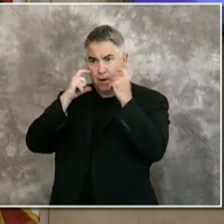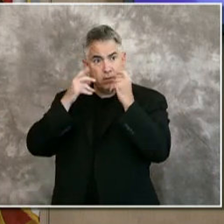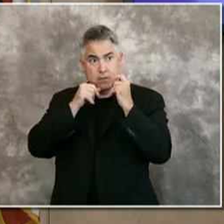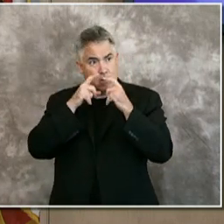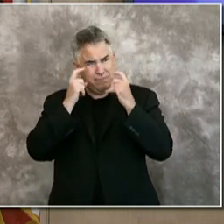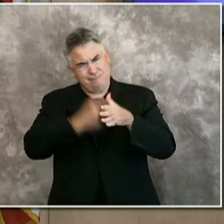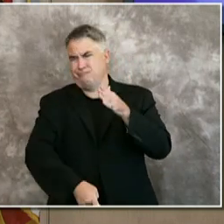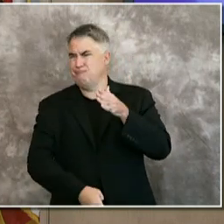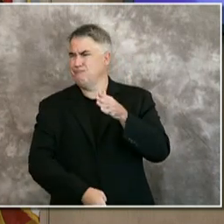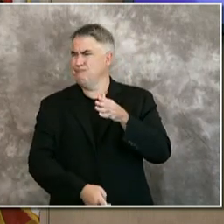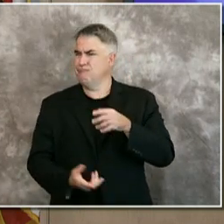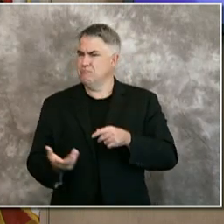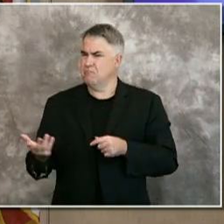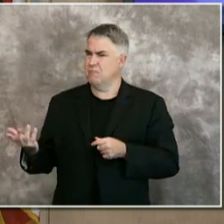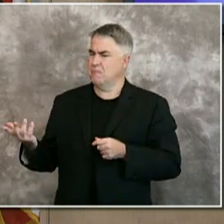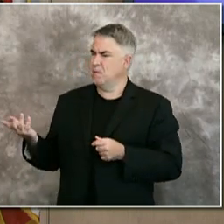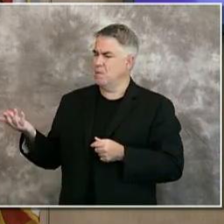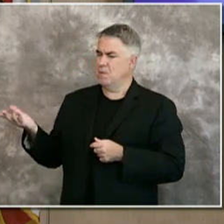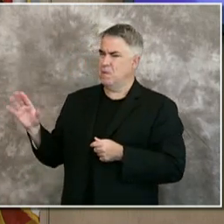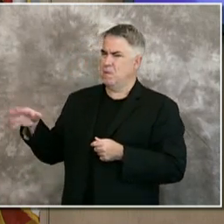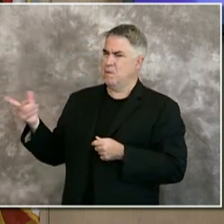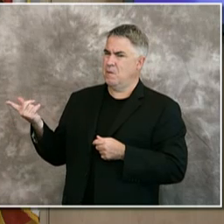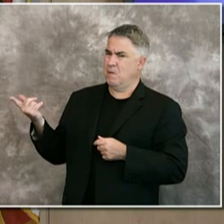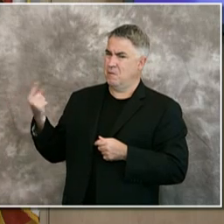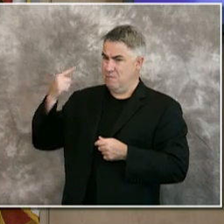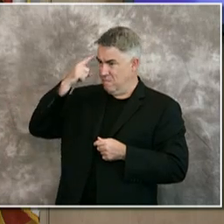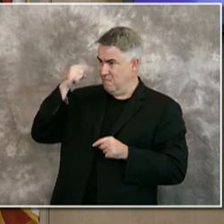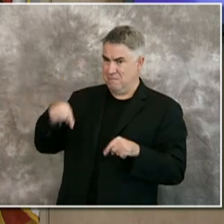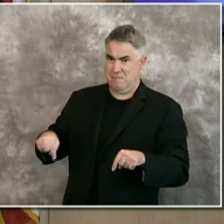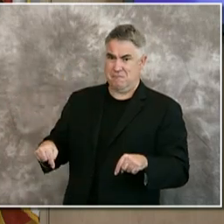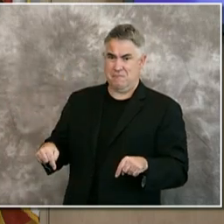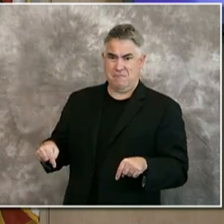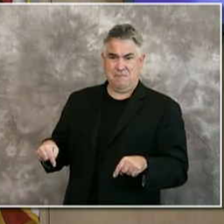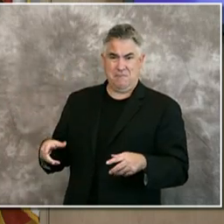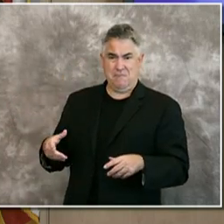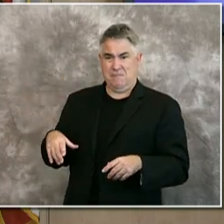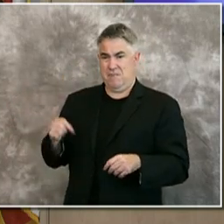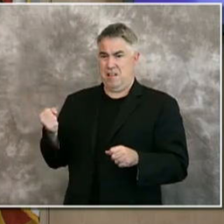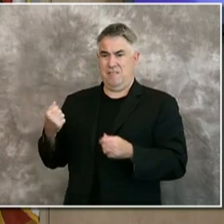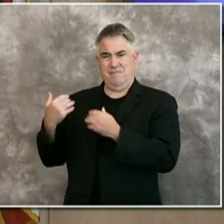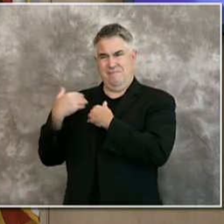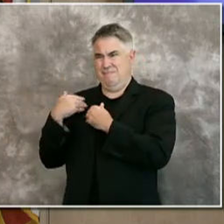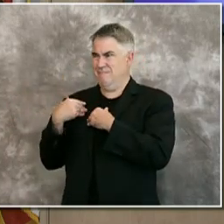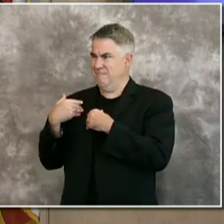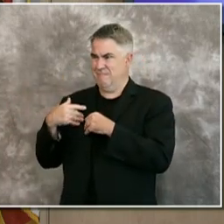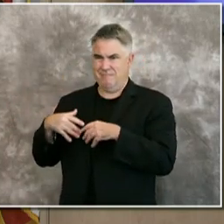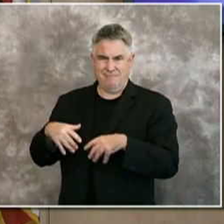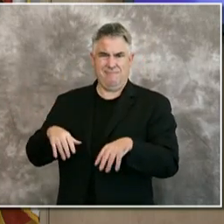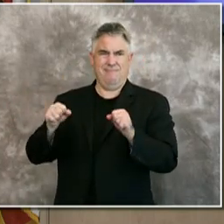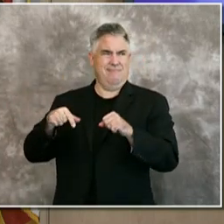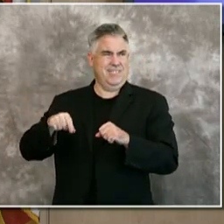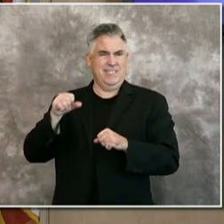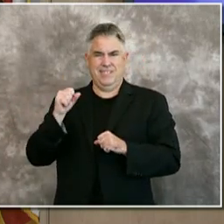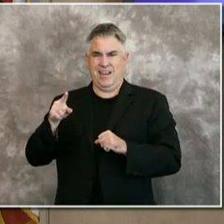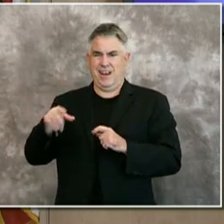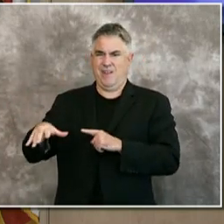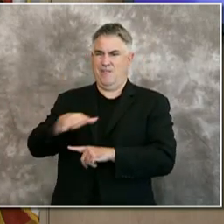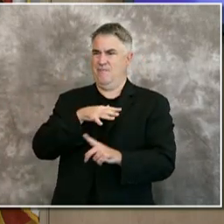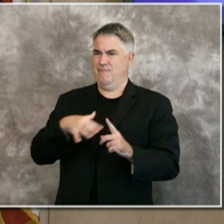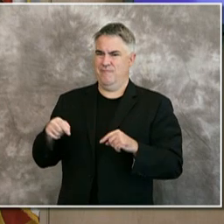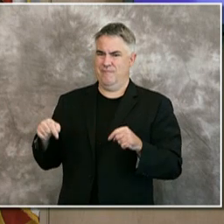order. So has the county thought about taking other steps besides closing restaurants, which you can clearly